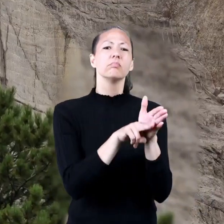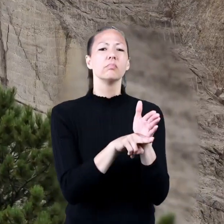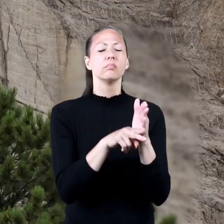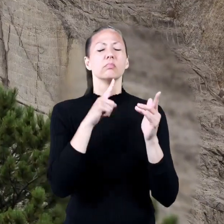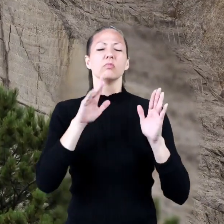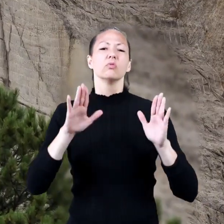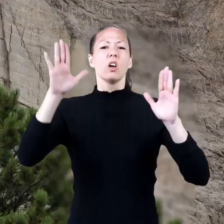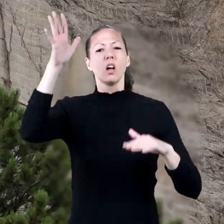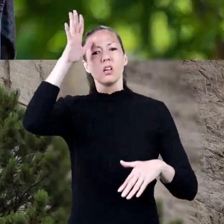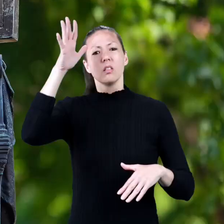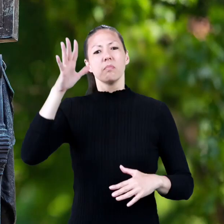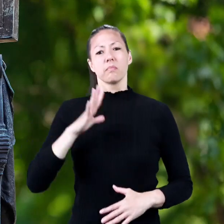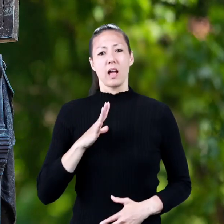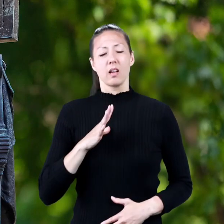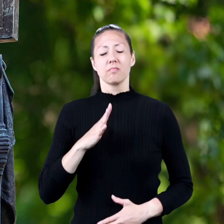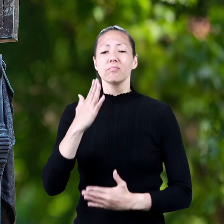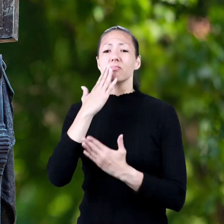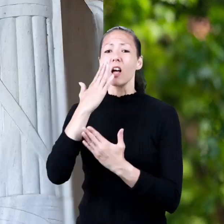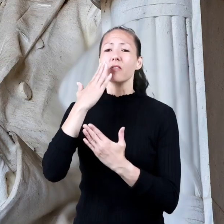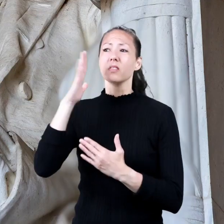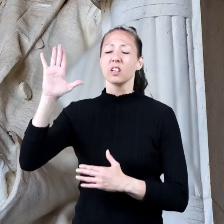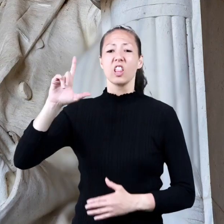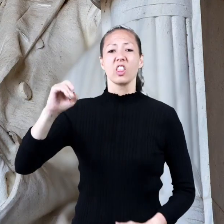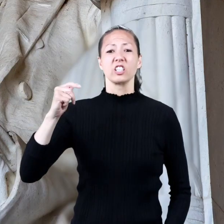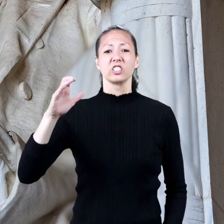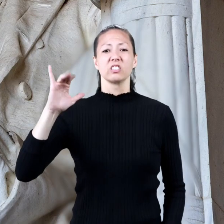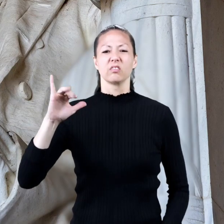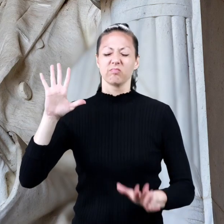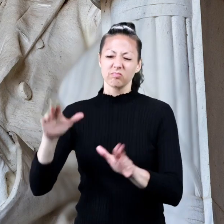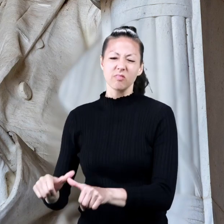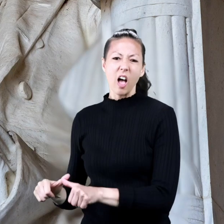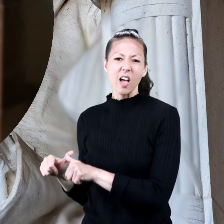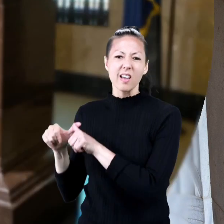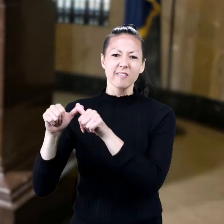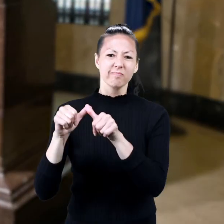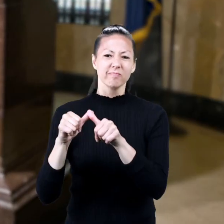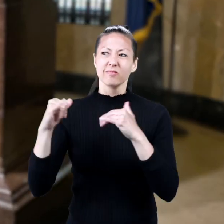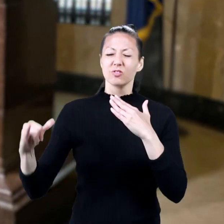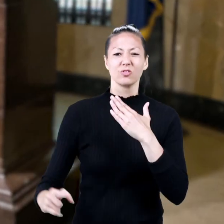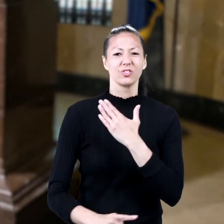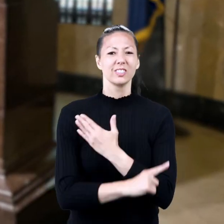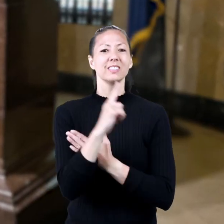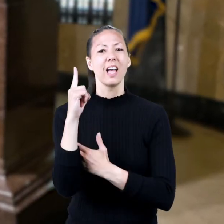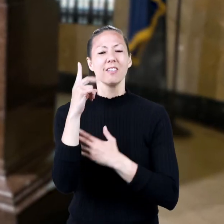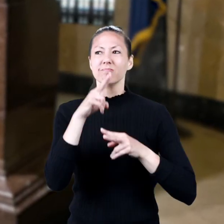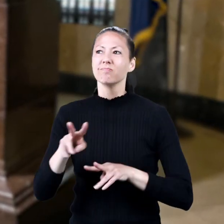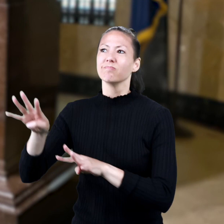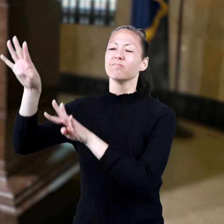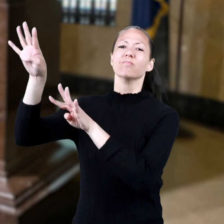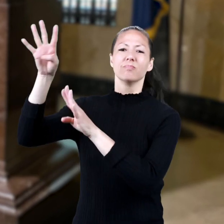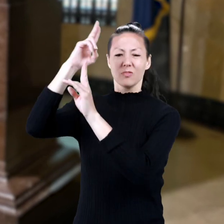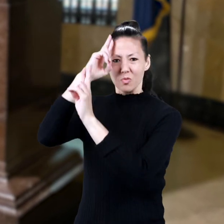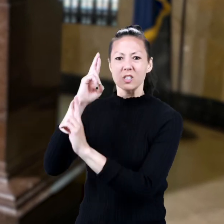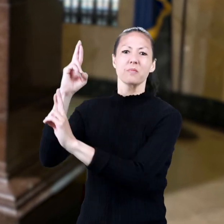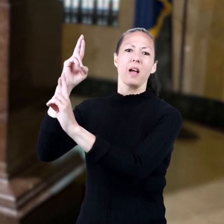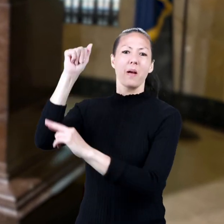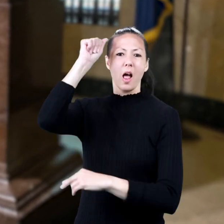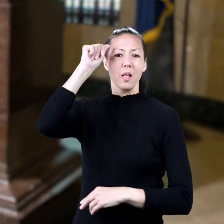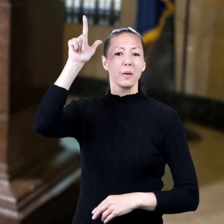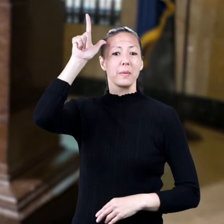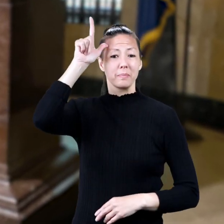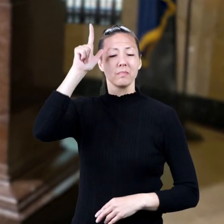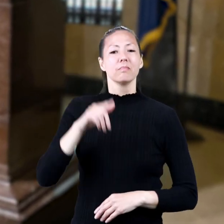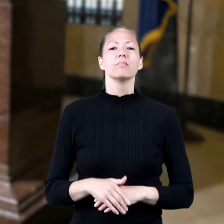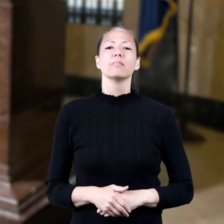thankfully, his legacy lives on, even today. Here are a couple of more interesting facts